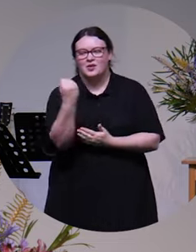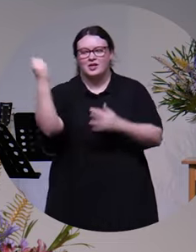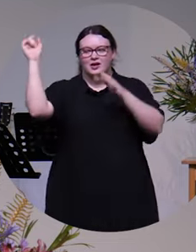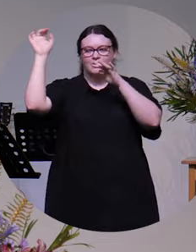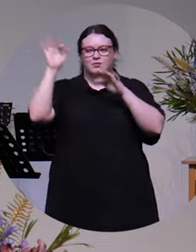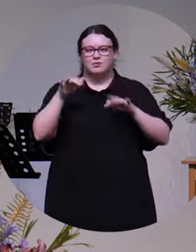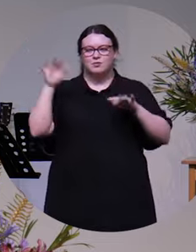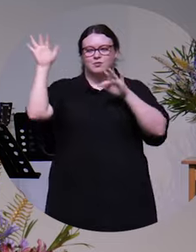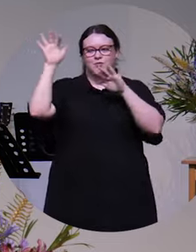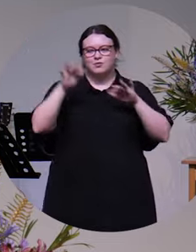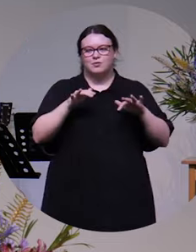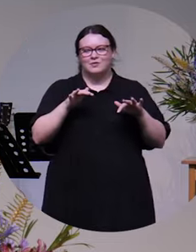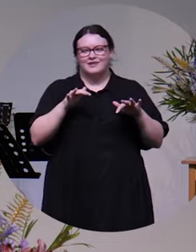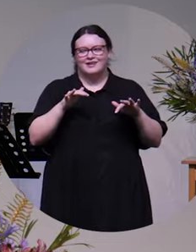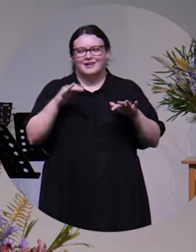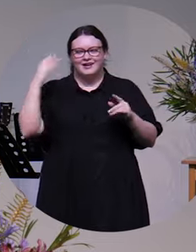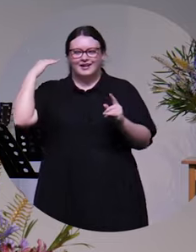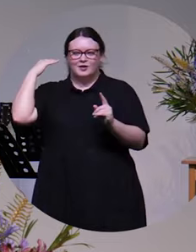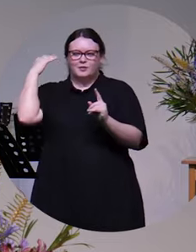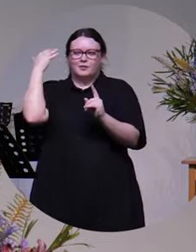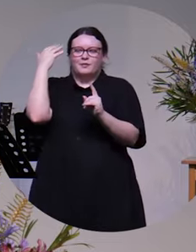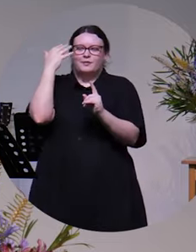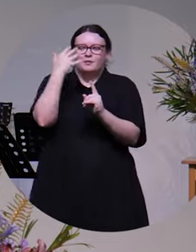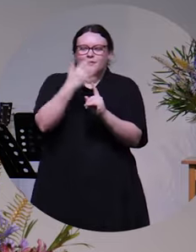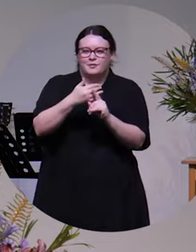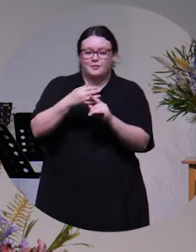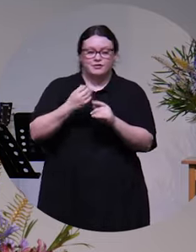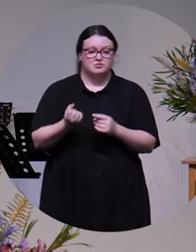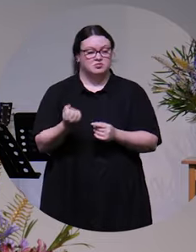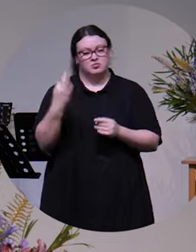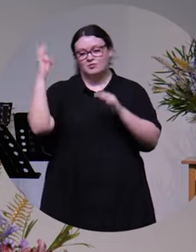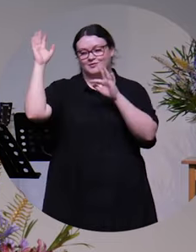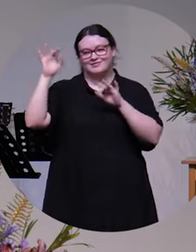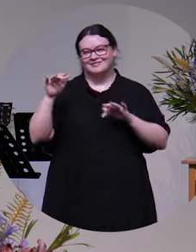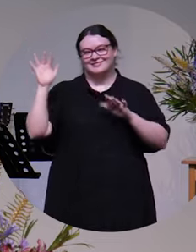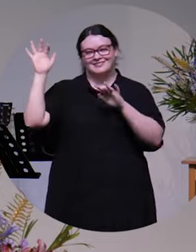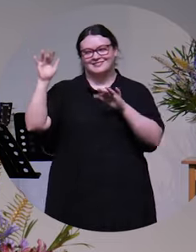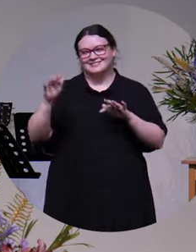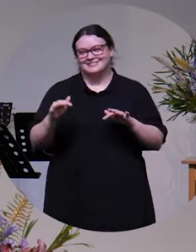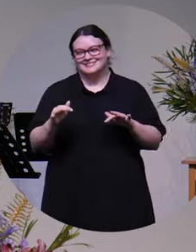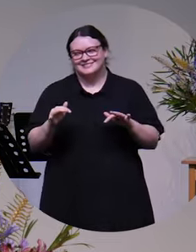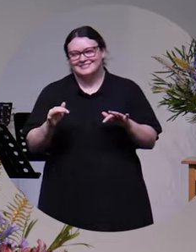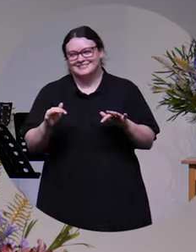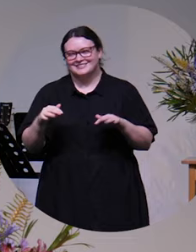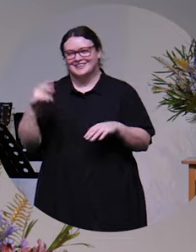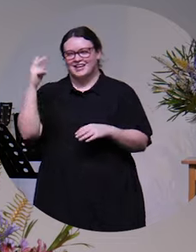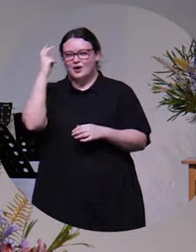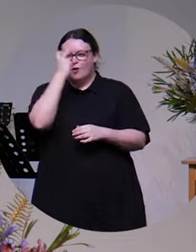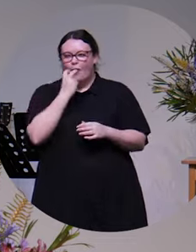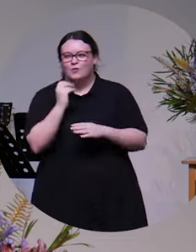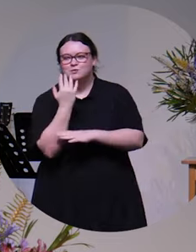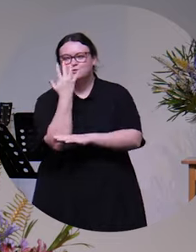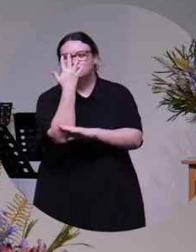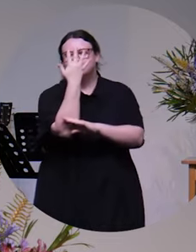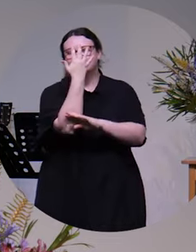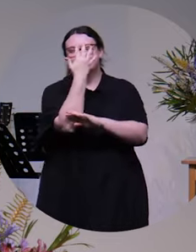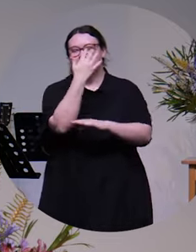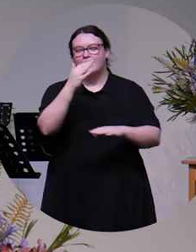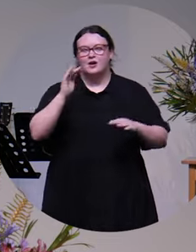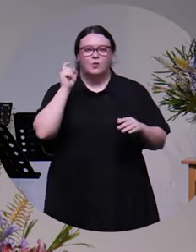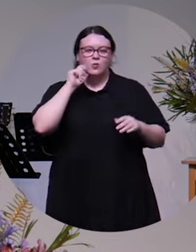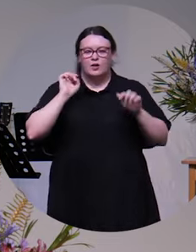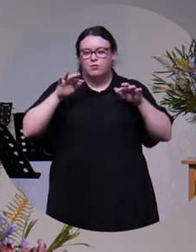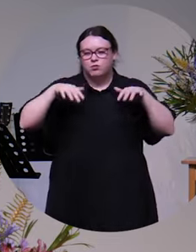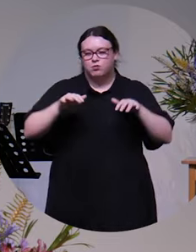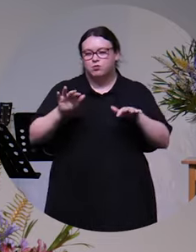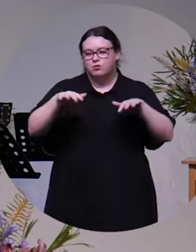watched Lauren do translate all of that? There are so many things that can drive us to our knees with a sense